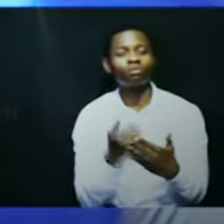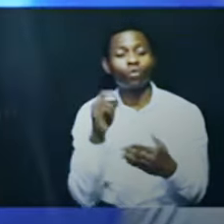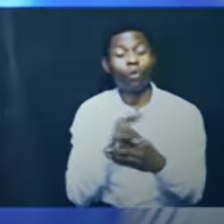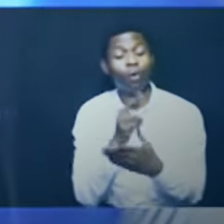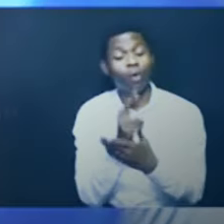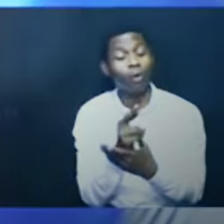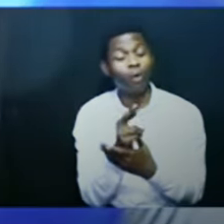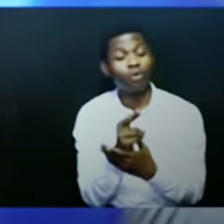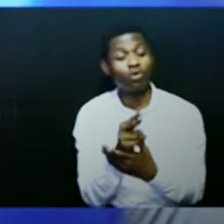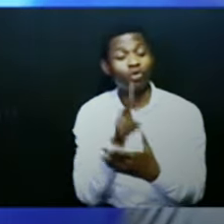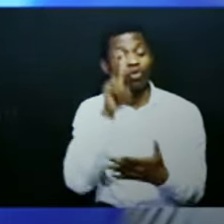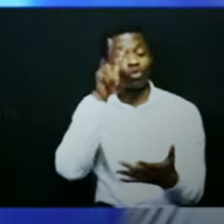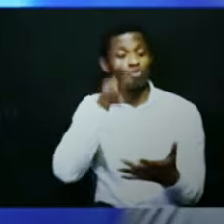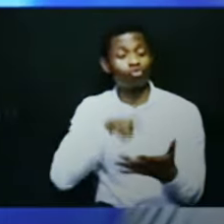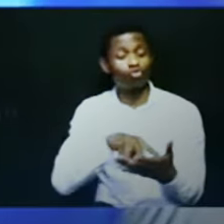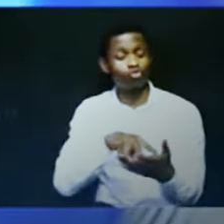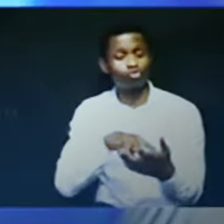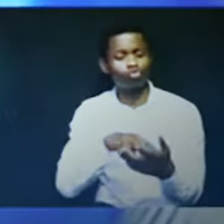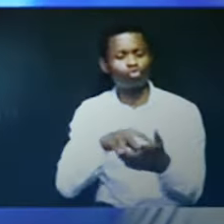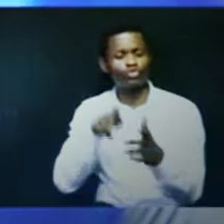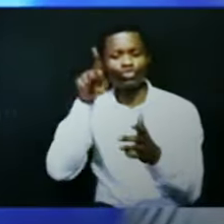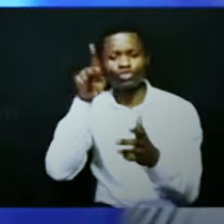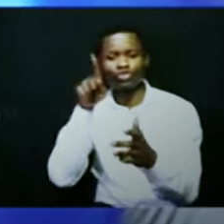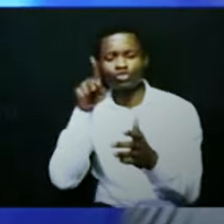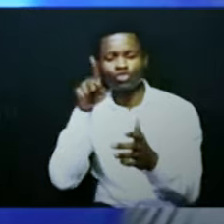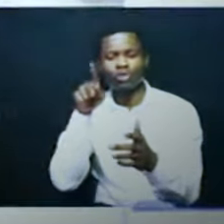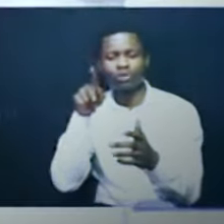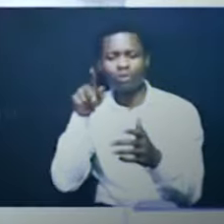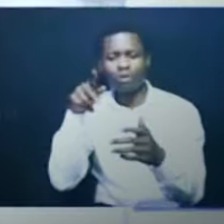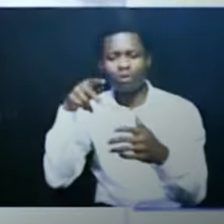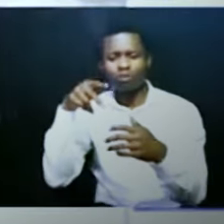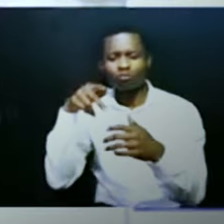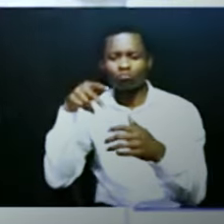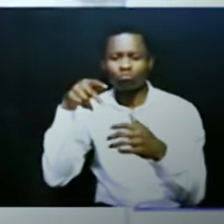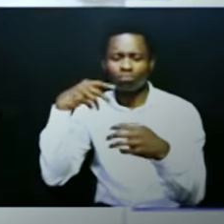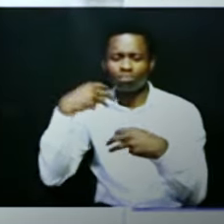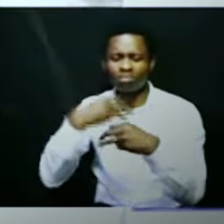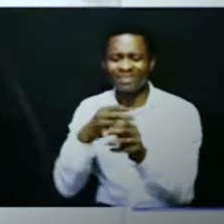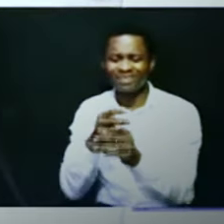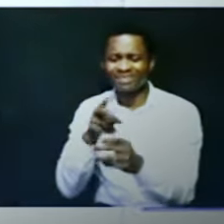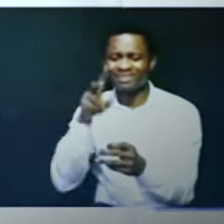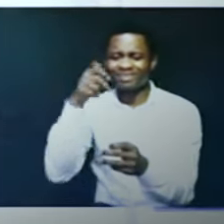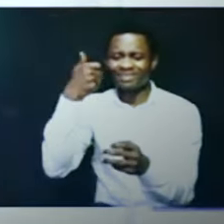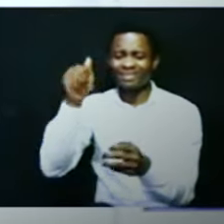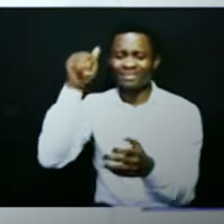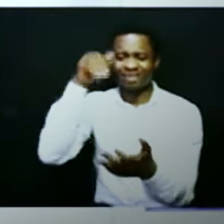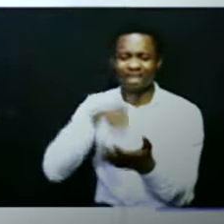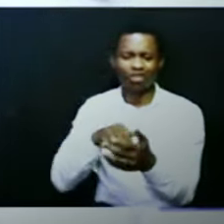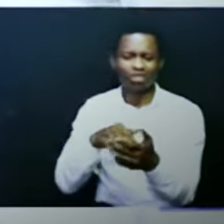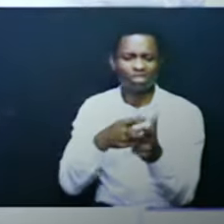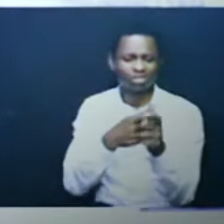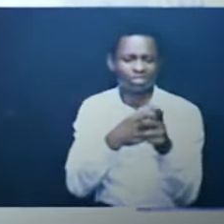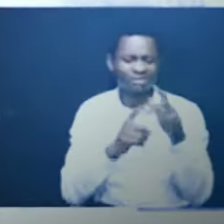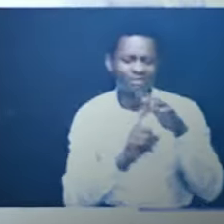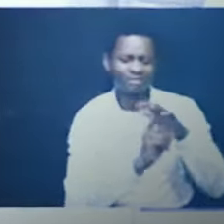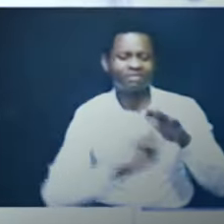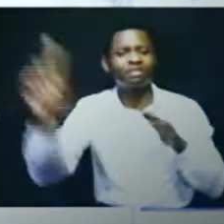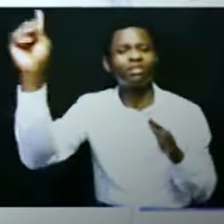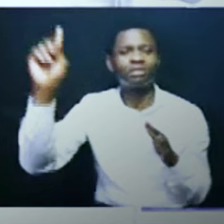Or two put 10,000 to flight. Na nipa mienu eti